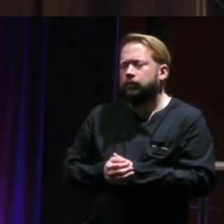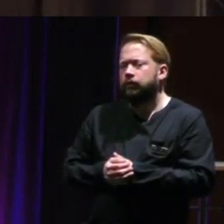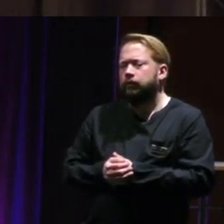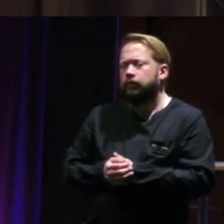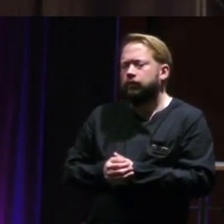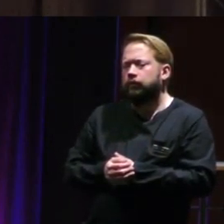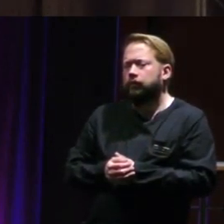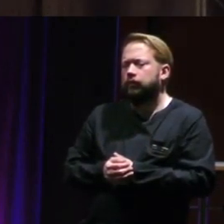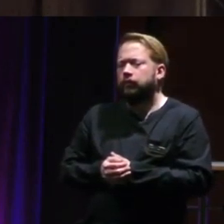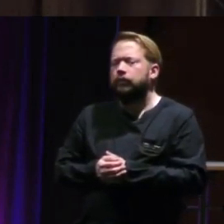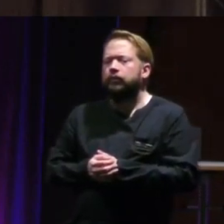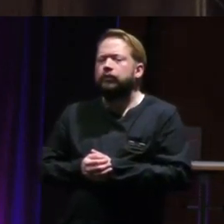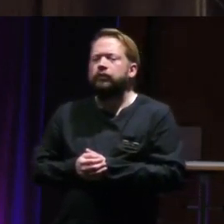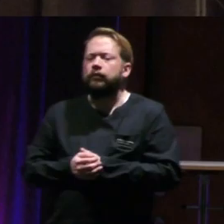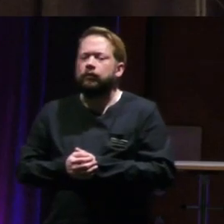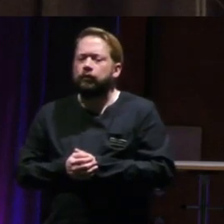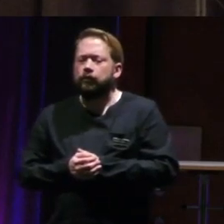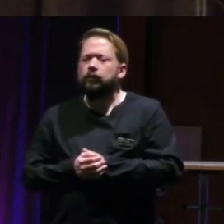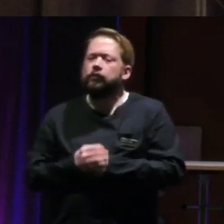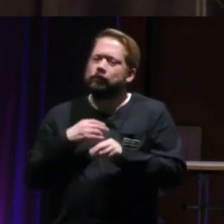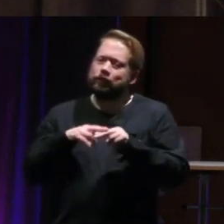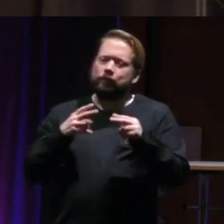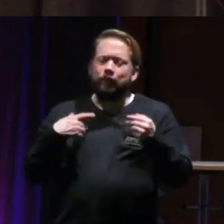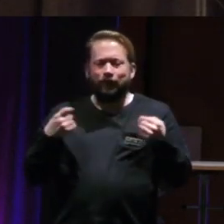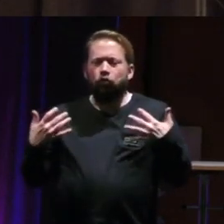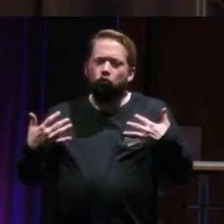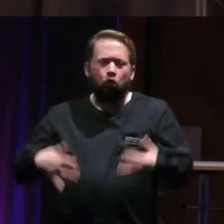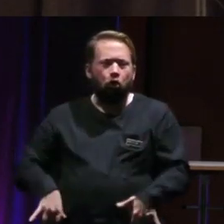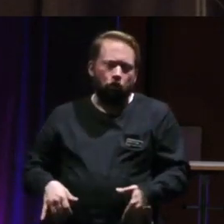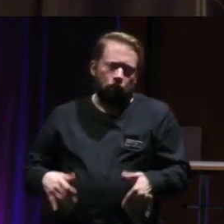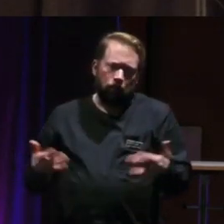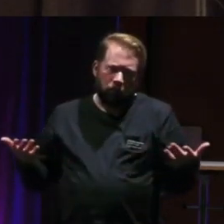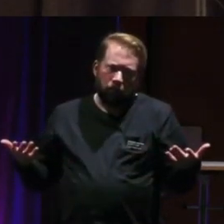I was a little bit tired of all that stuff because